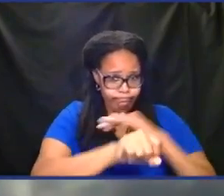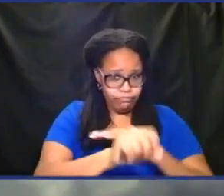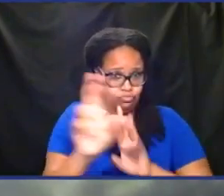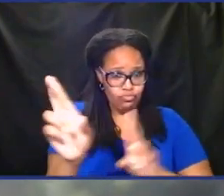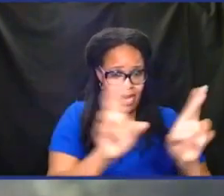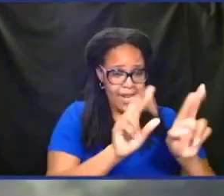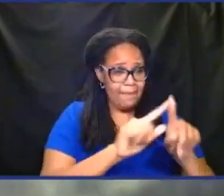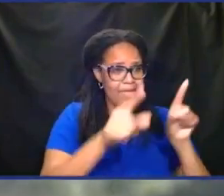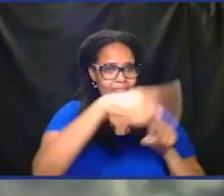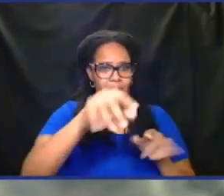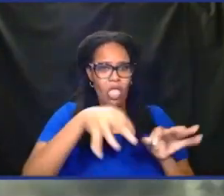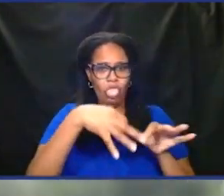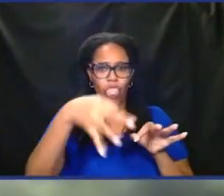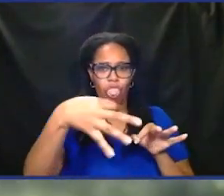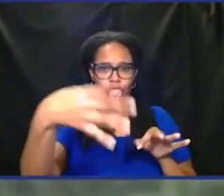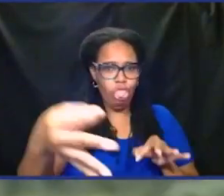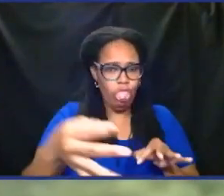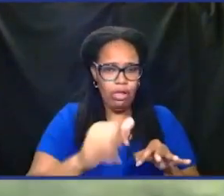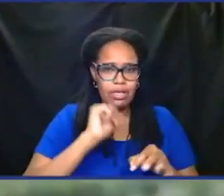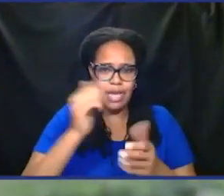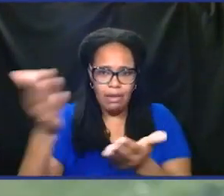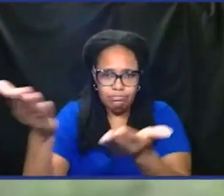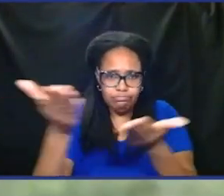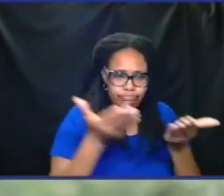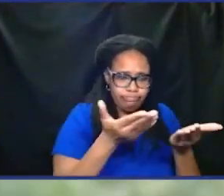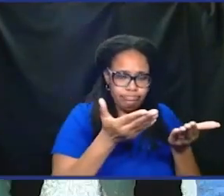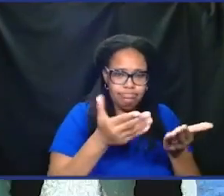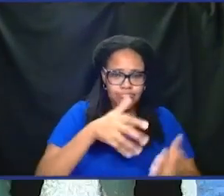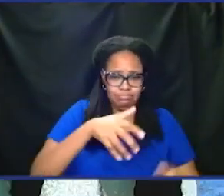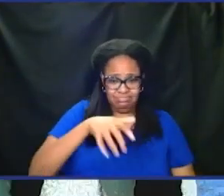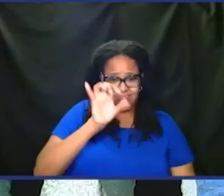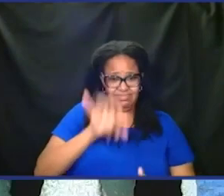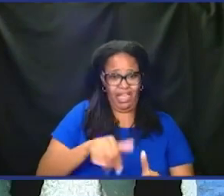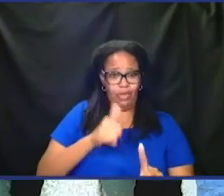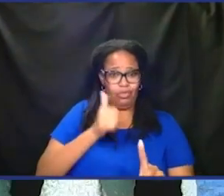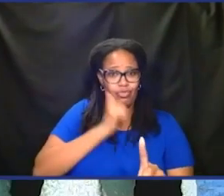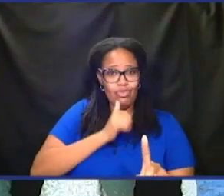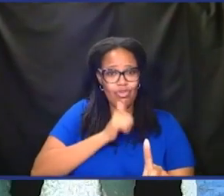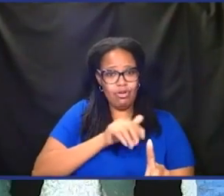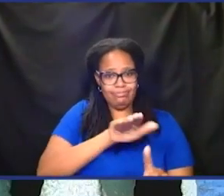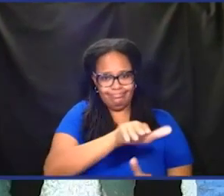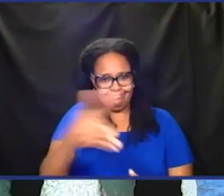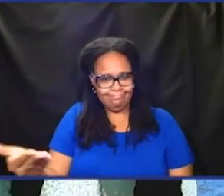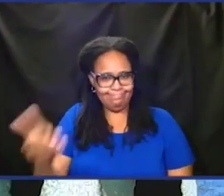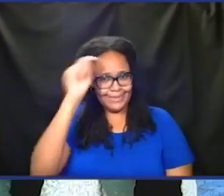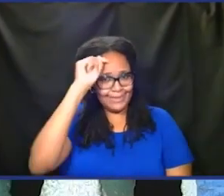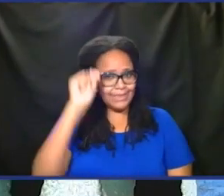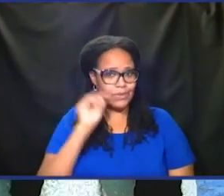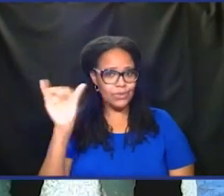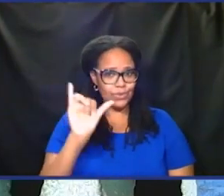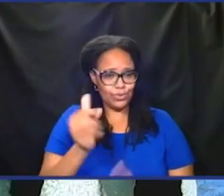in bringing her here now, she died. The two girls then were my best friends.